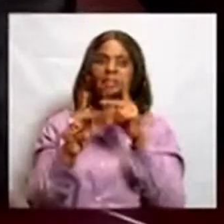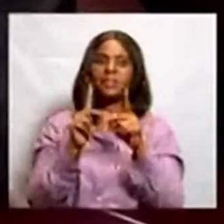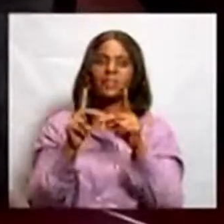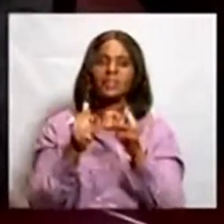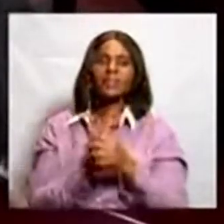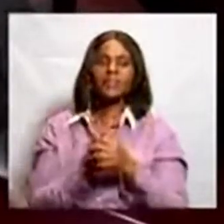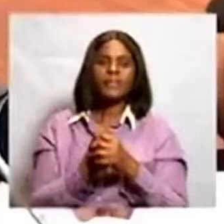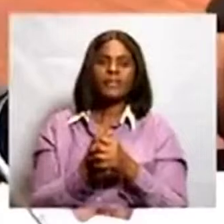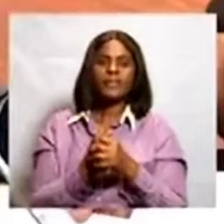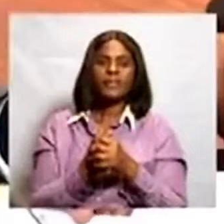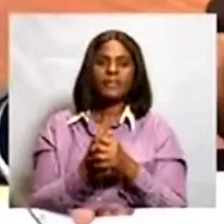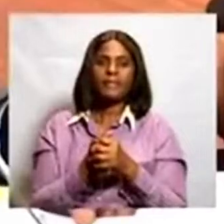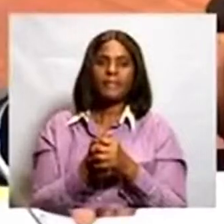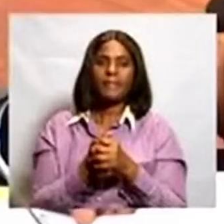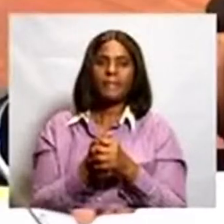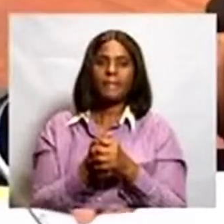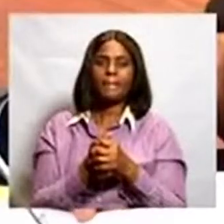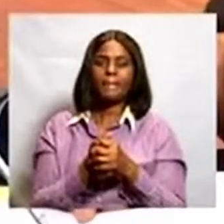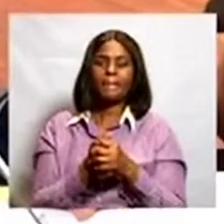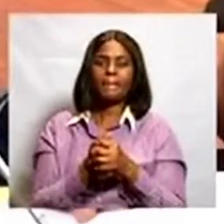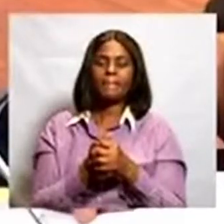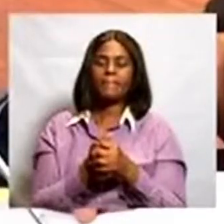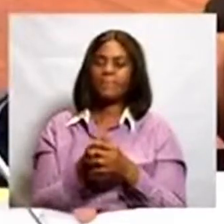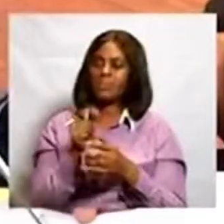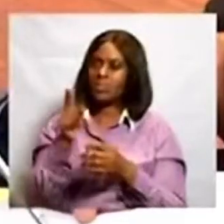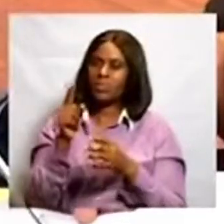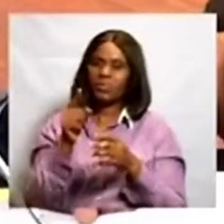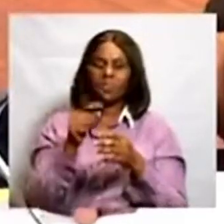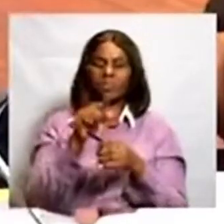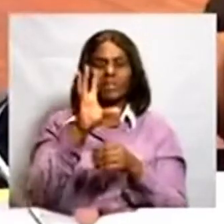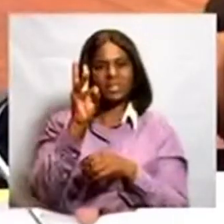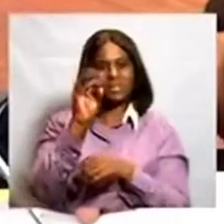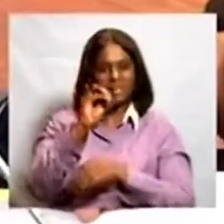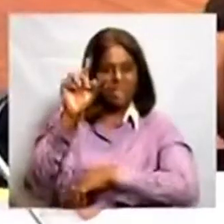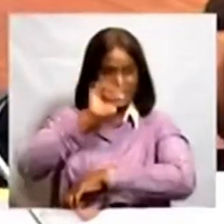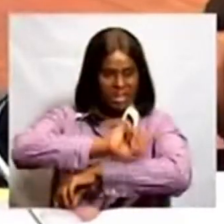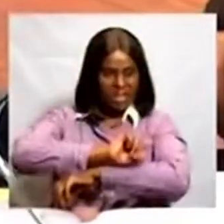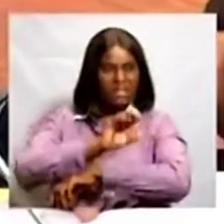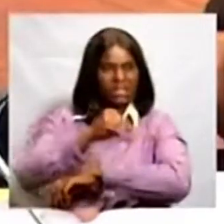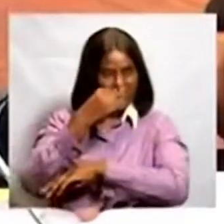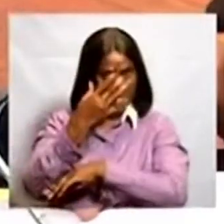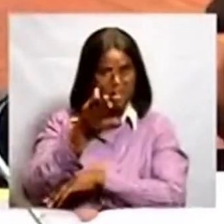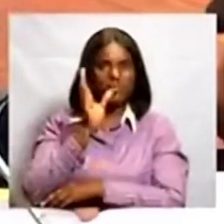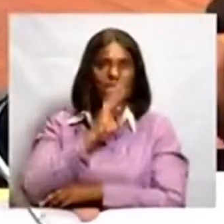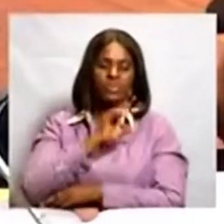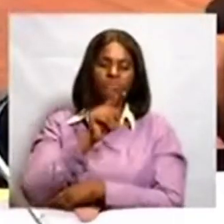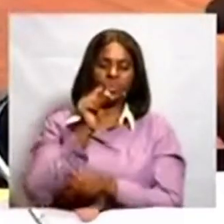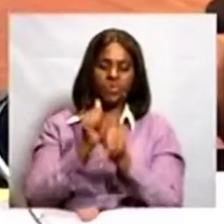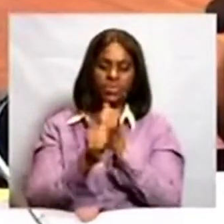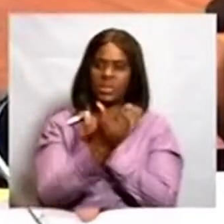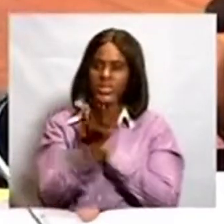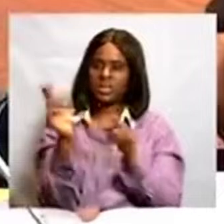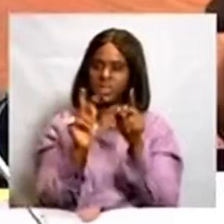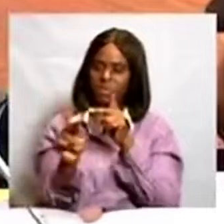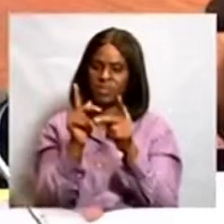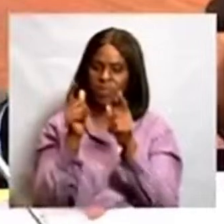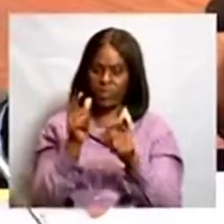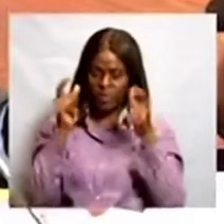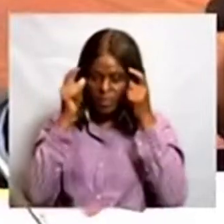critical one. Then also you have given 60 days in which these people should hand